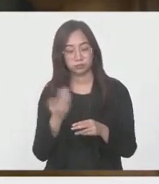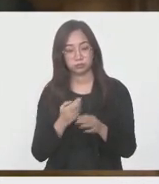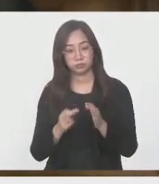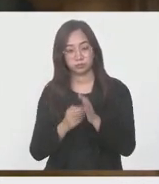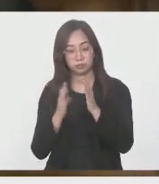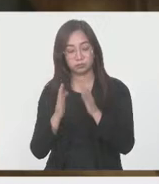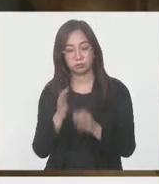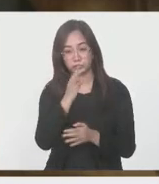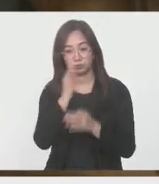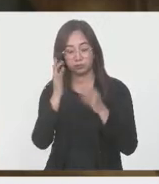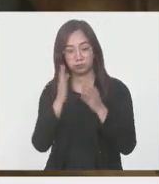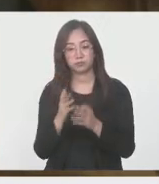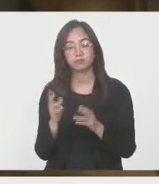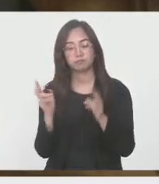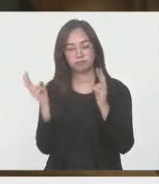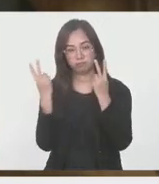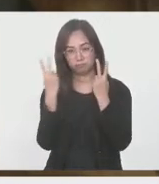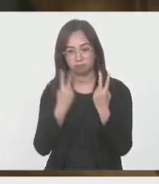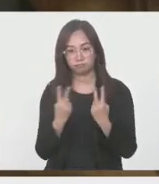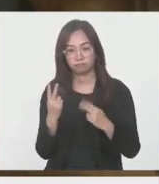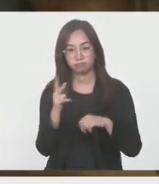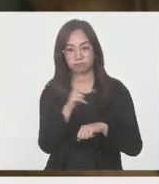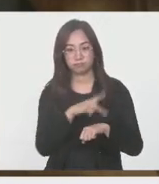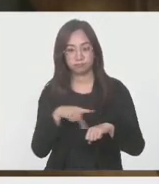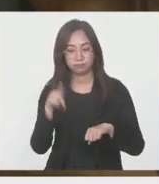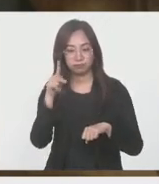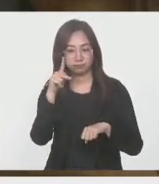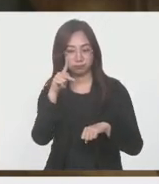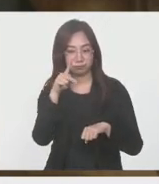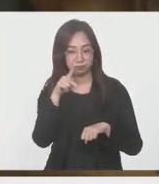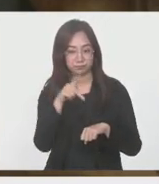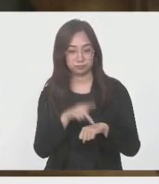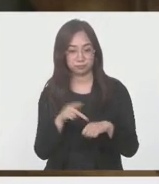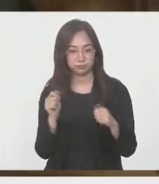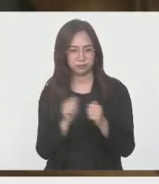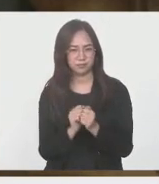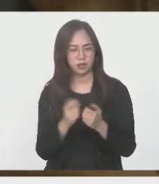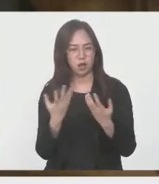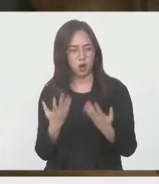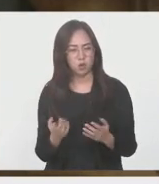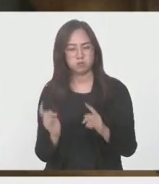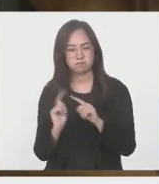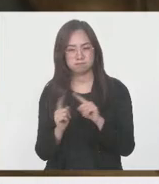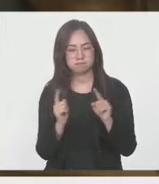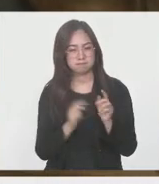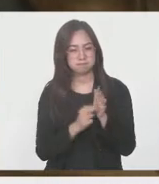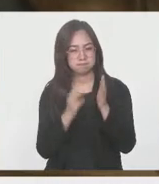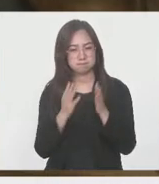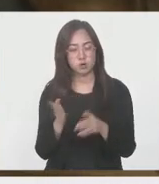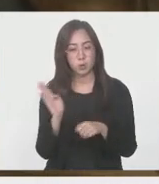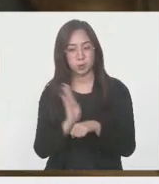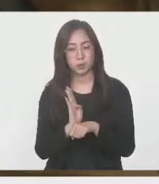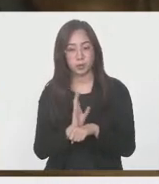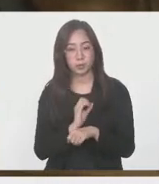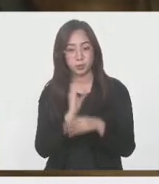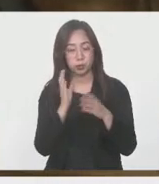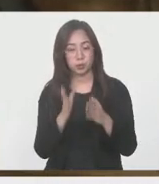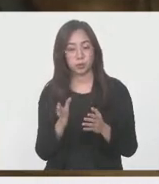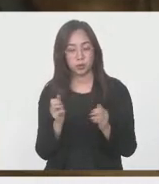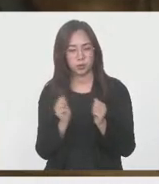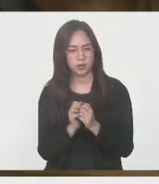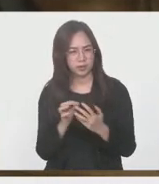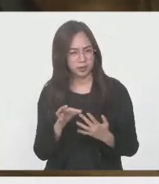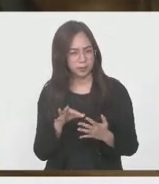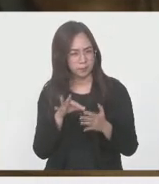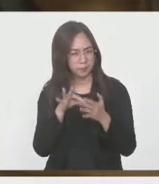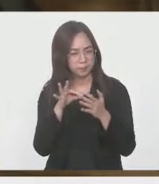of Agriculture shall visit the Philippines with a numerous delegation of our businessmen with